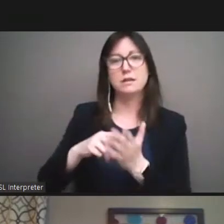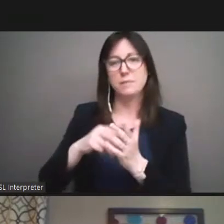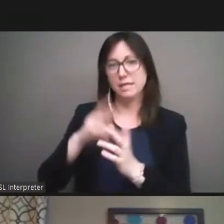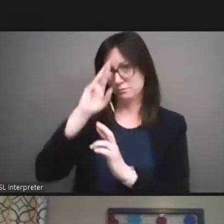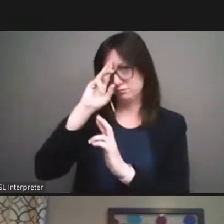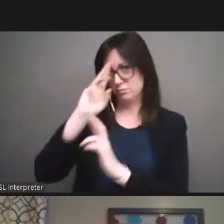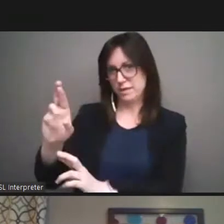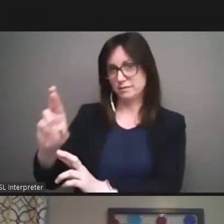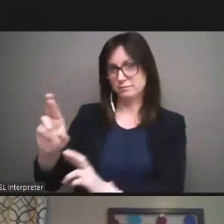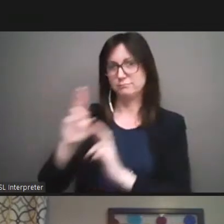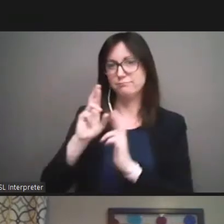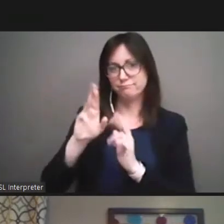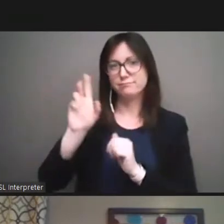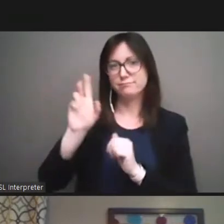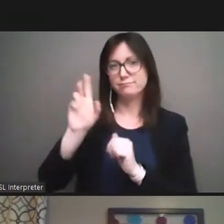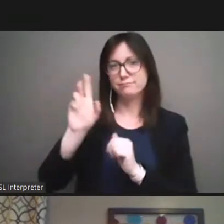So,